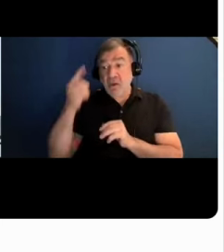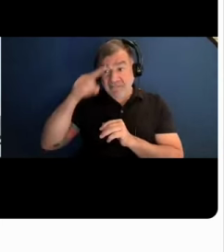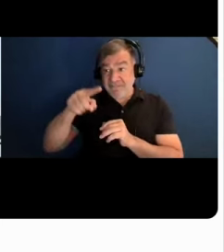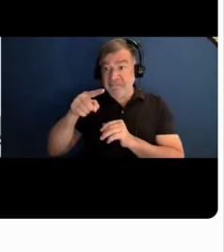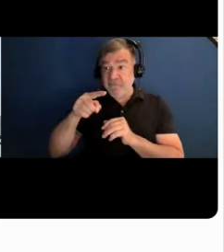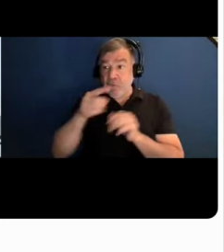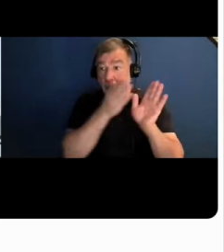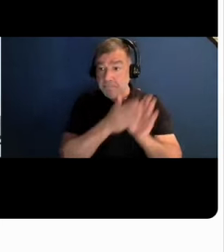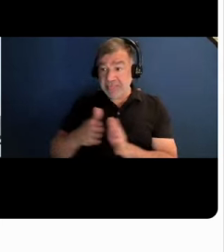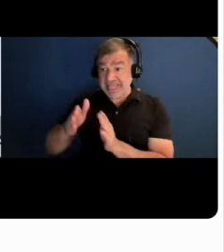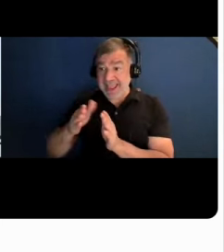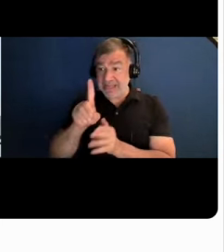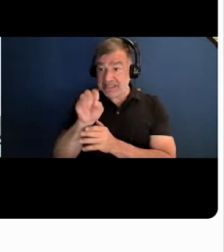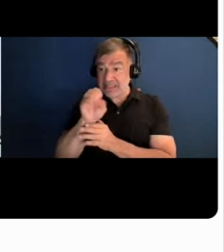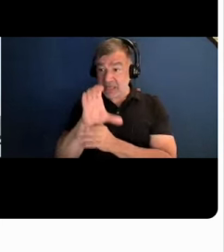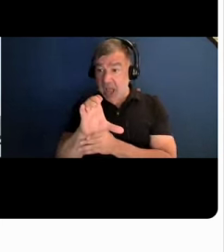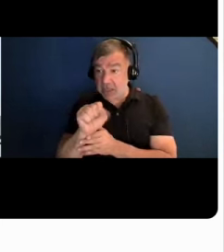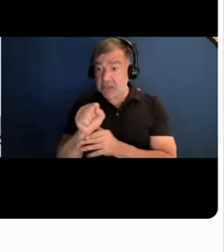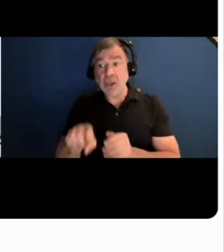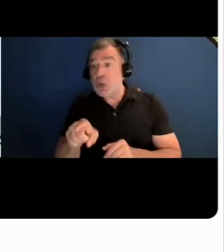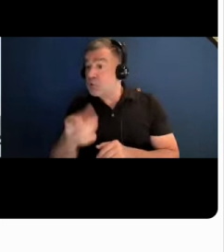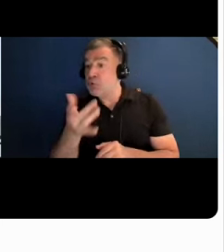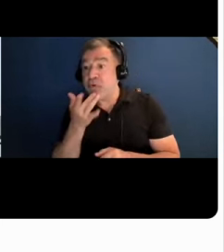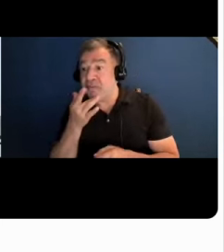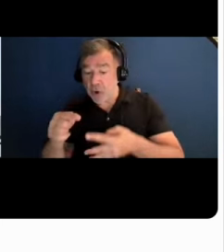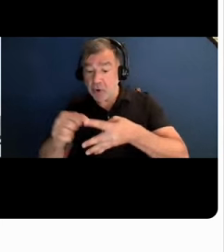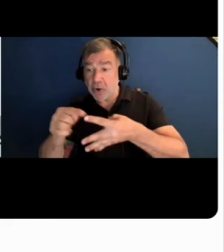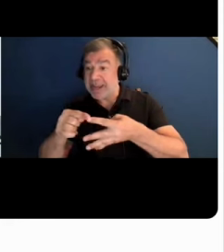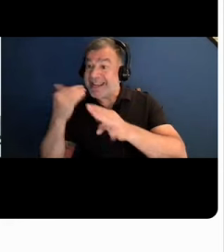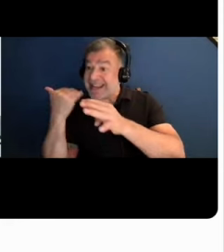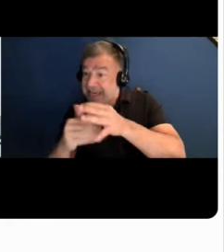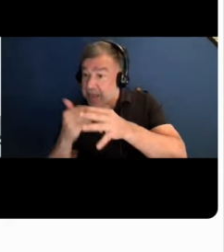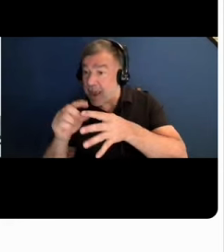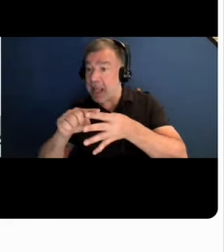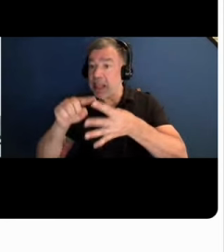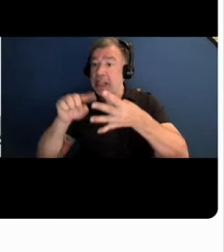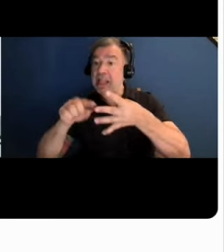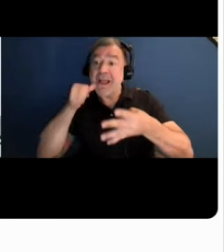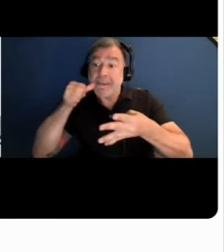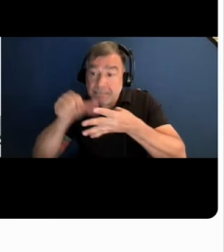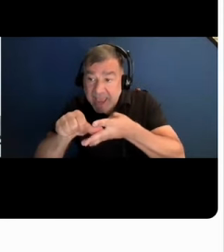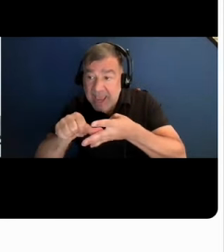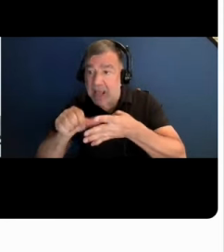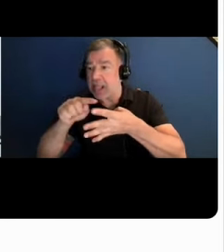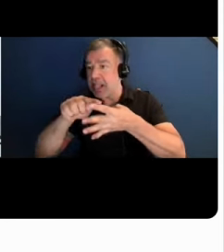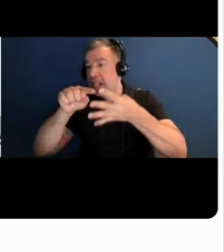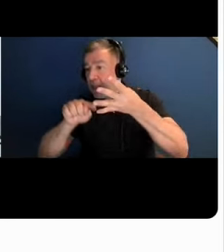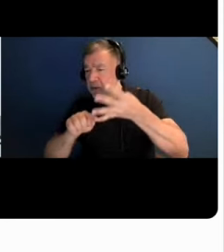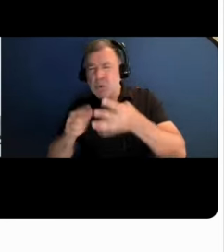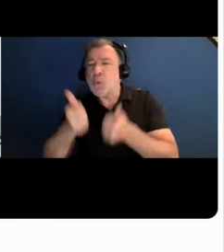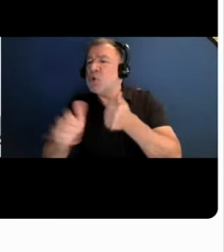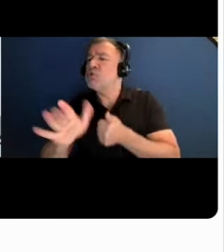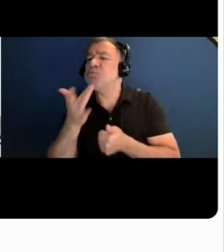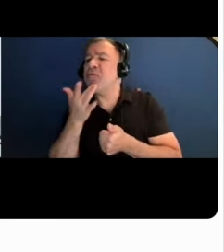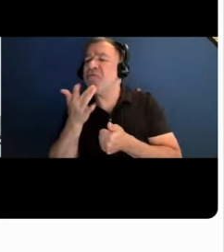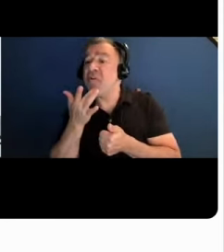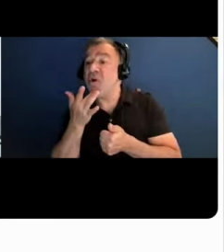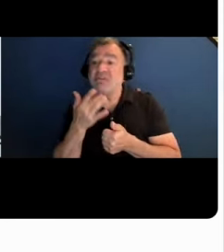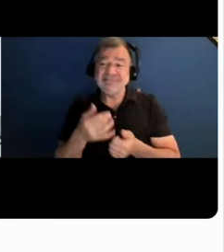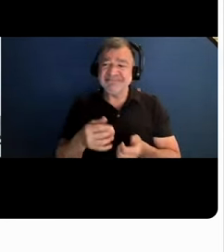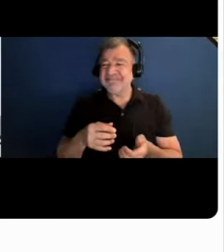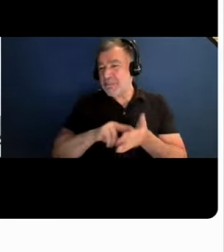So would you like to be notified via email or mail? And that's your quarterly statements, your plan disclosure booklet